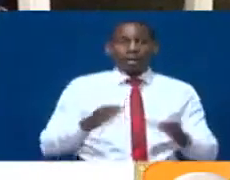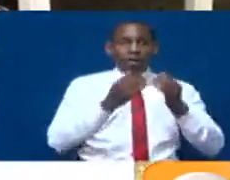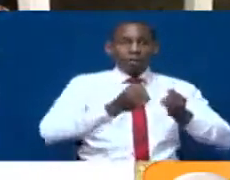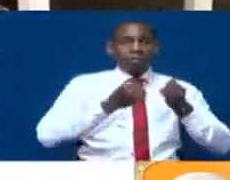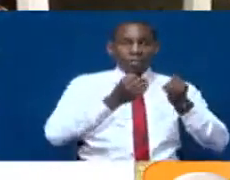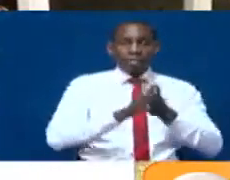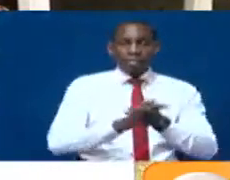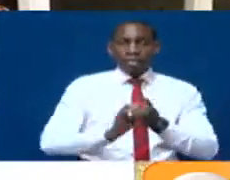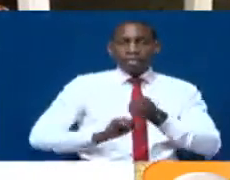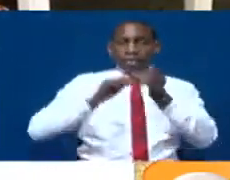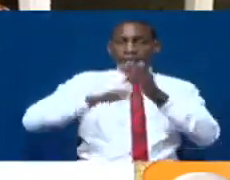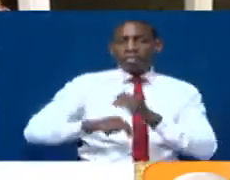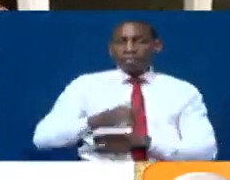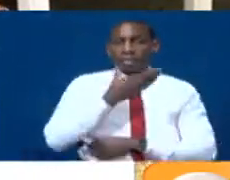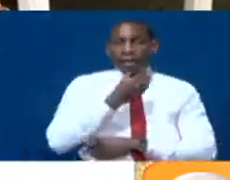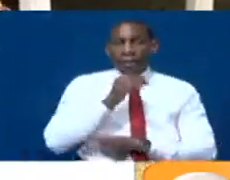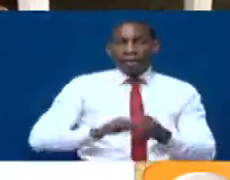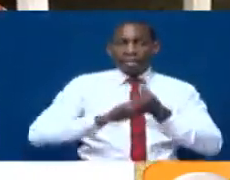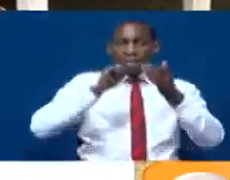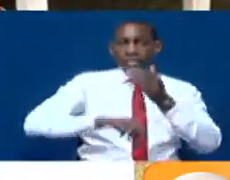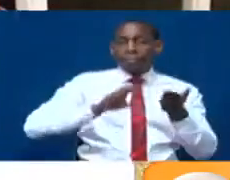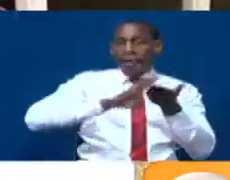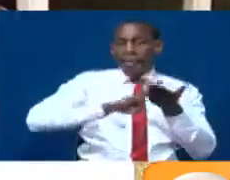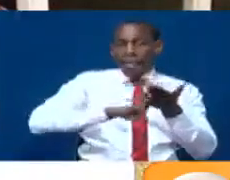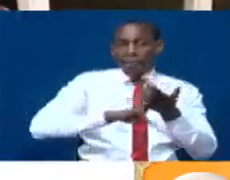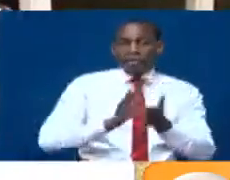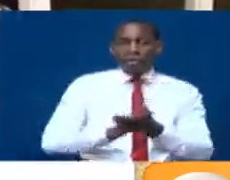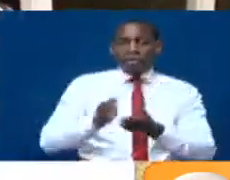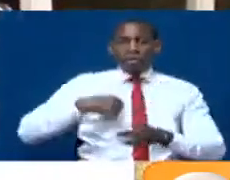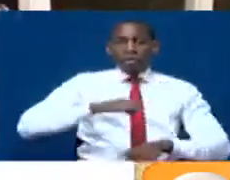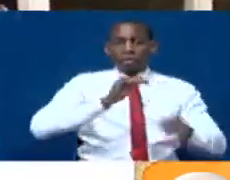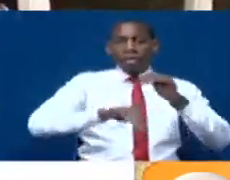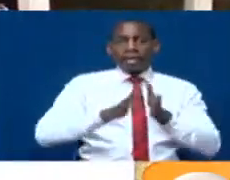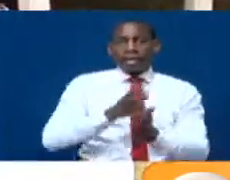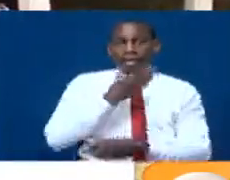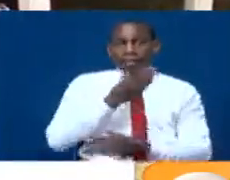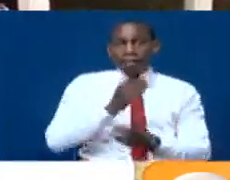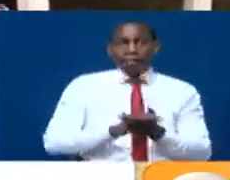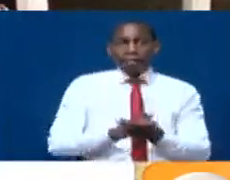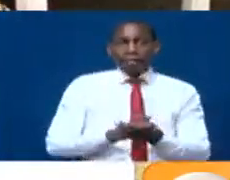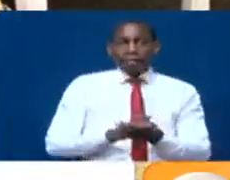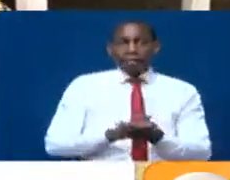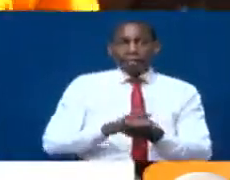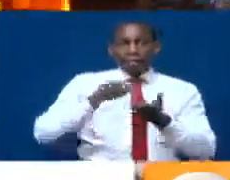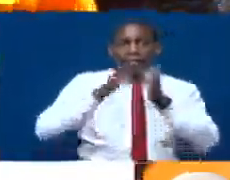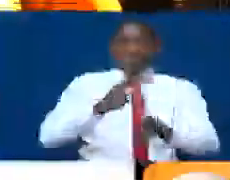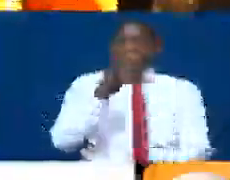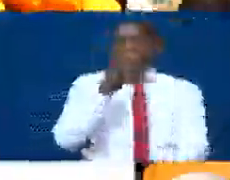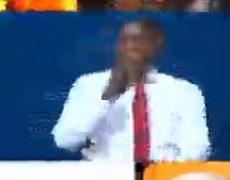imara, bedroom ya baba ikuwa ni bedroom ya Migori. Tutachagulia baba watu wa ODM.